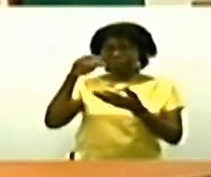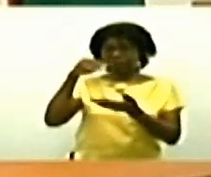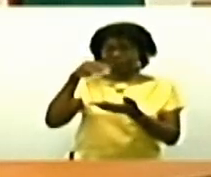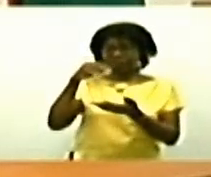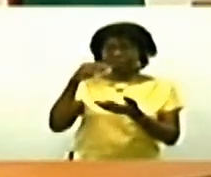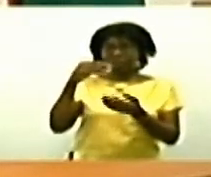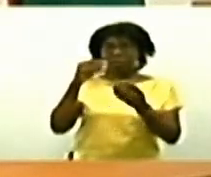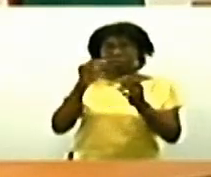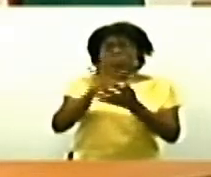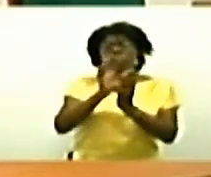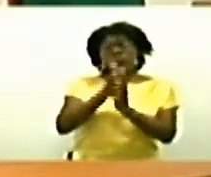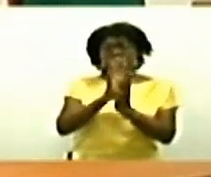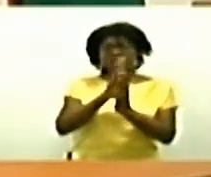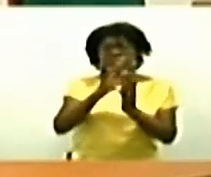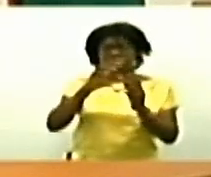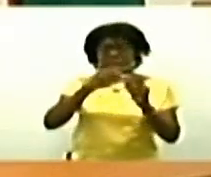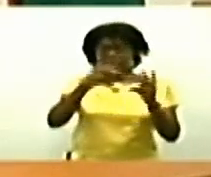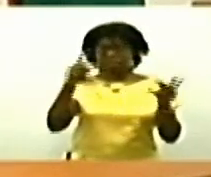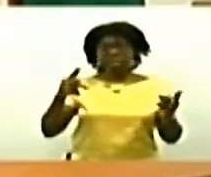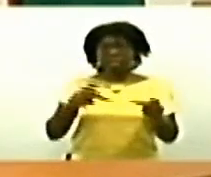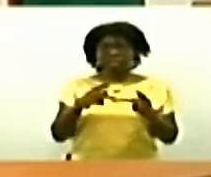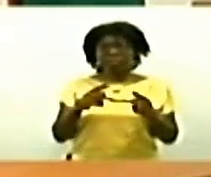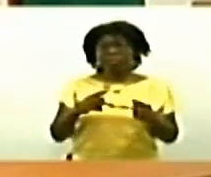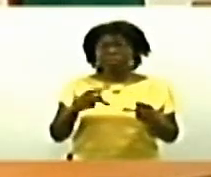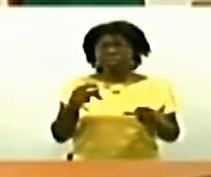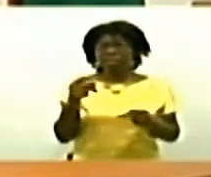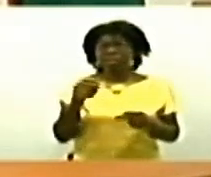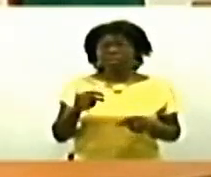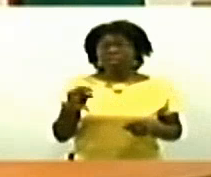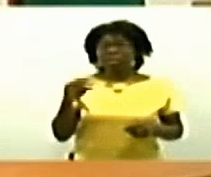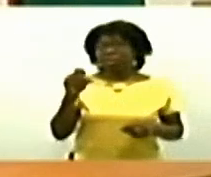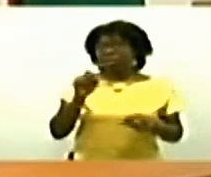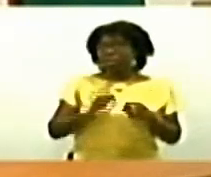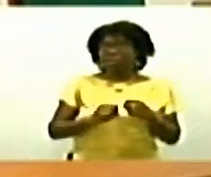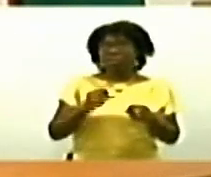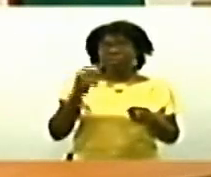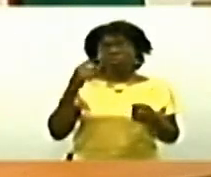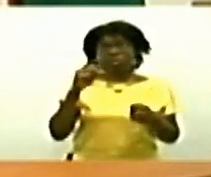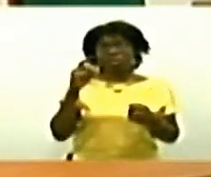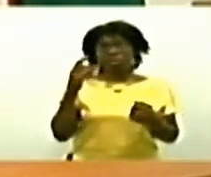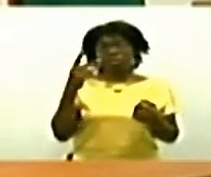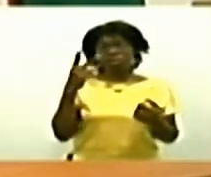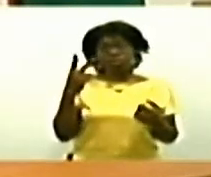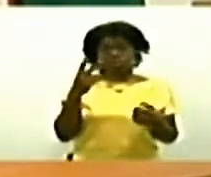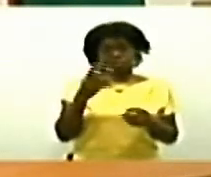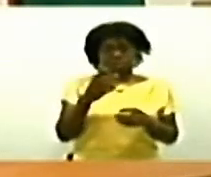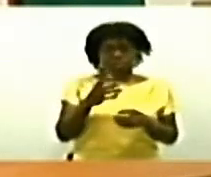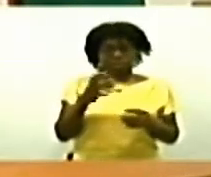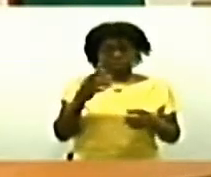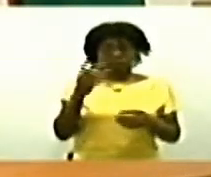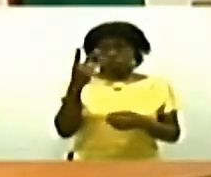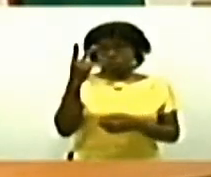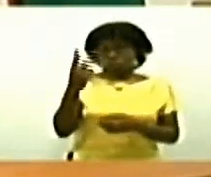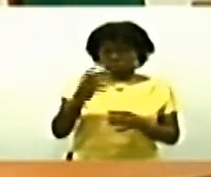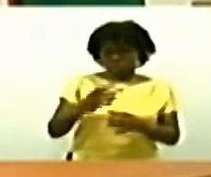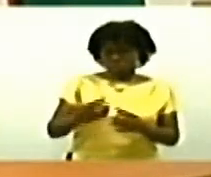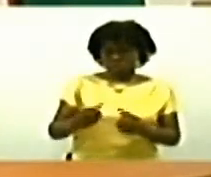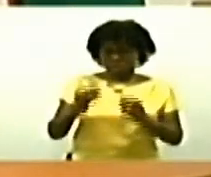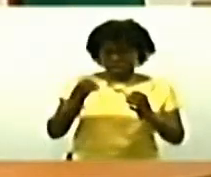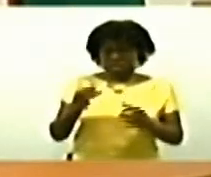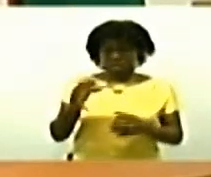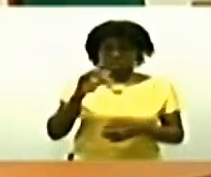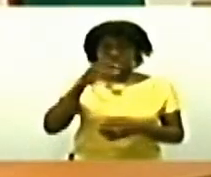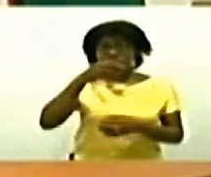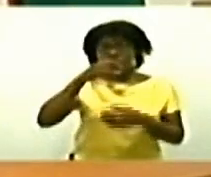Simply to deliver 2 cases of soft drink. So for 2 cases of soft drink, the economy loses hundreds of thousands